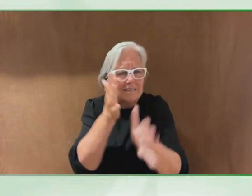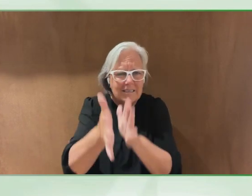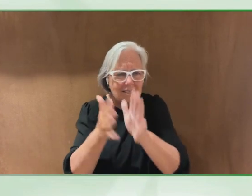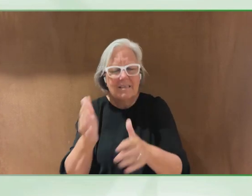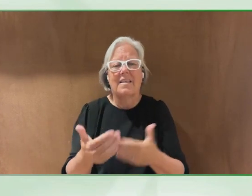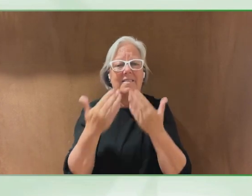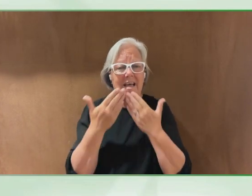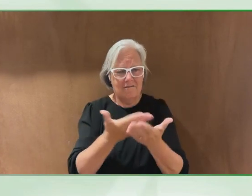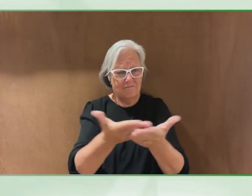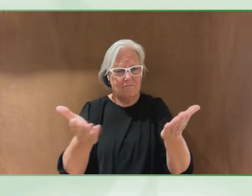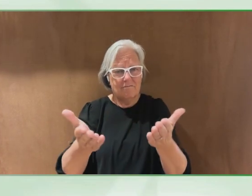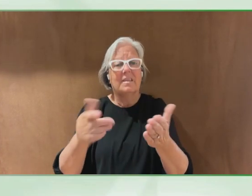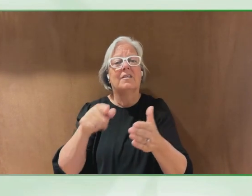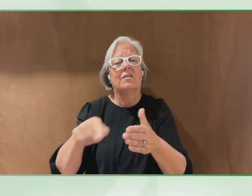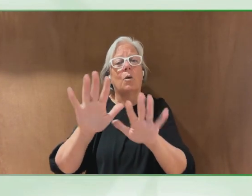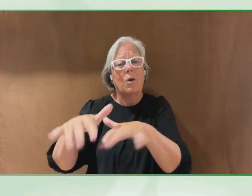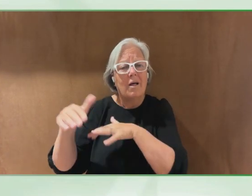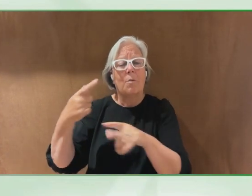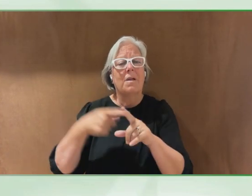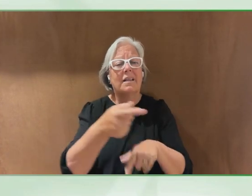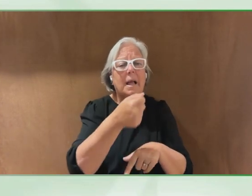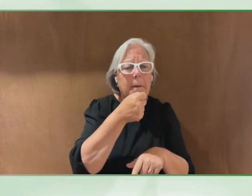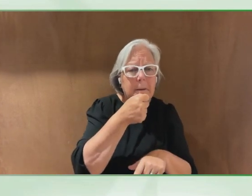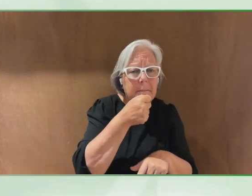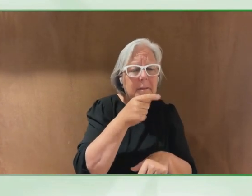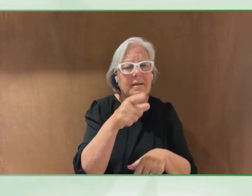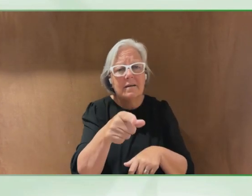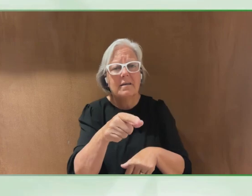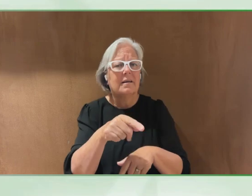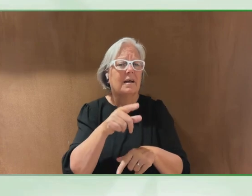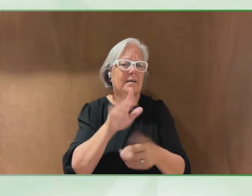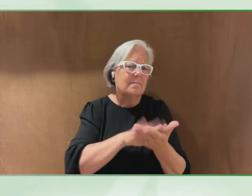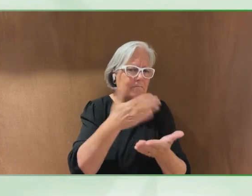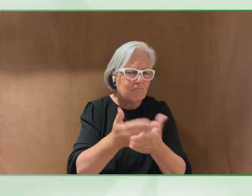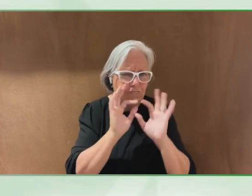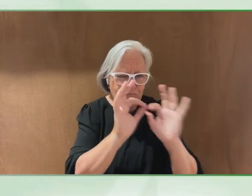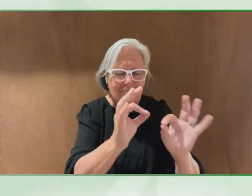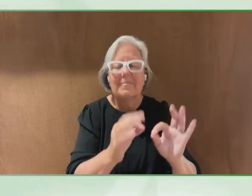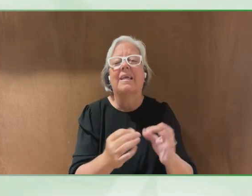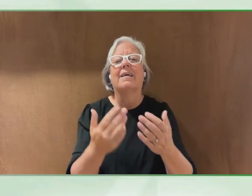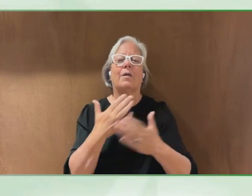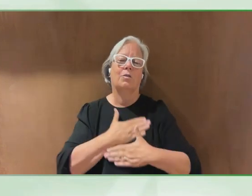to sign language interpreter. So enjoy the rest of the day.